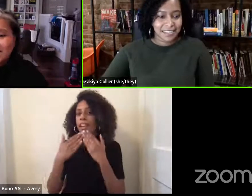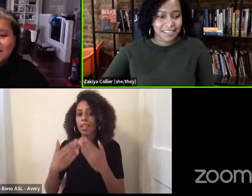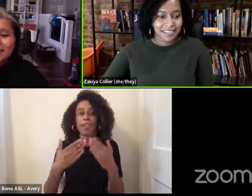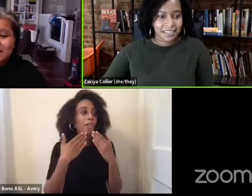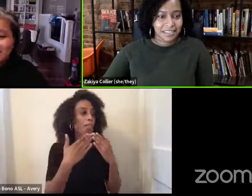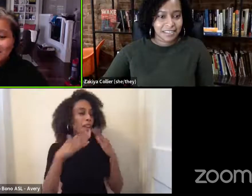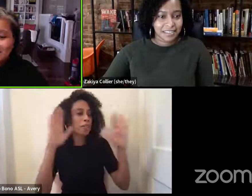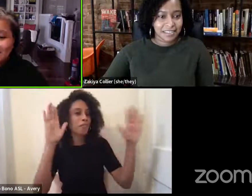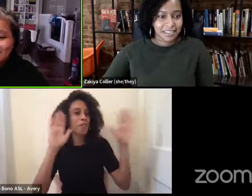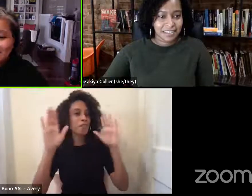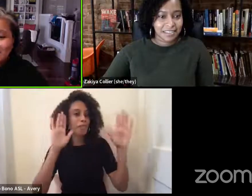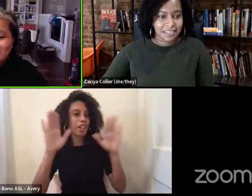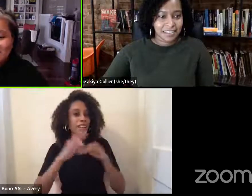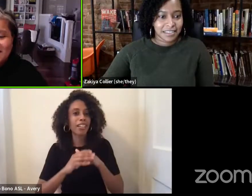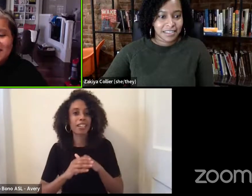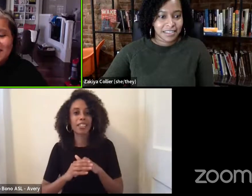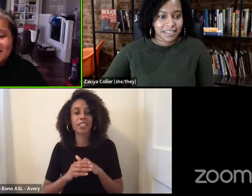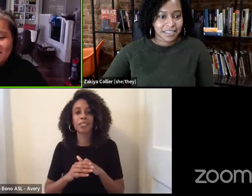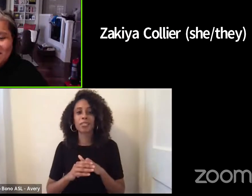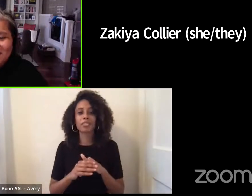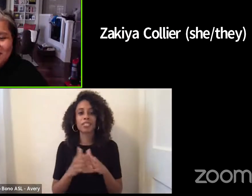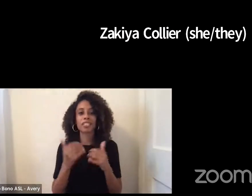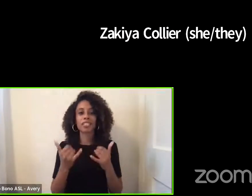So I'm not gonna learn how to shut it down.